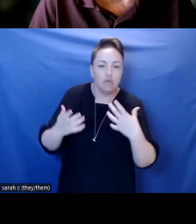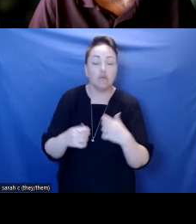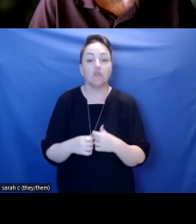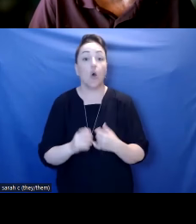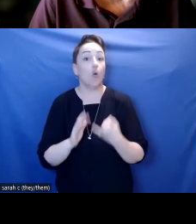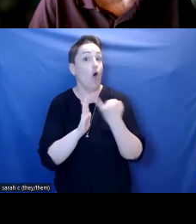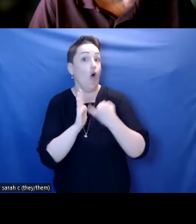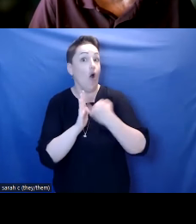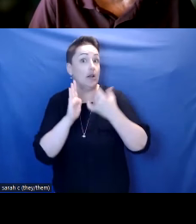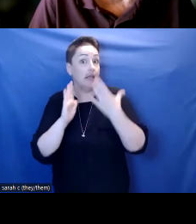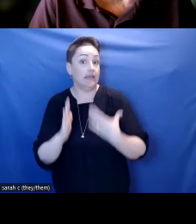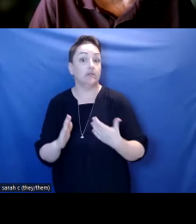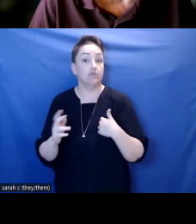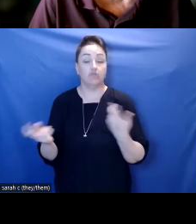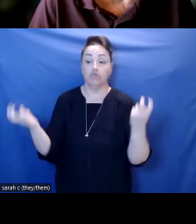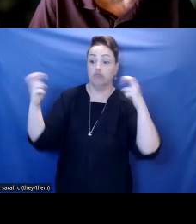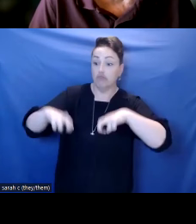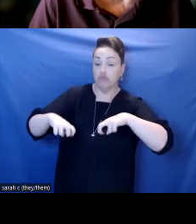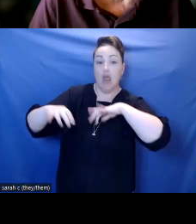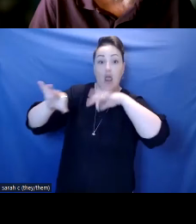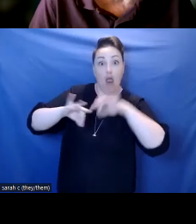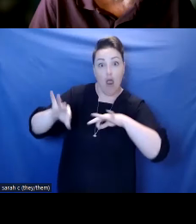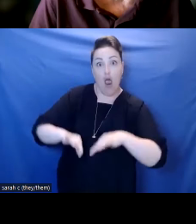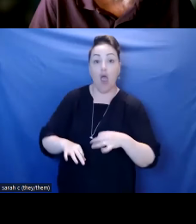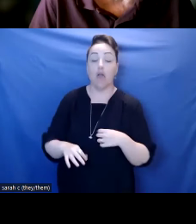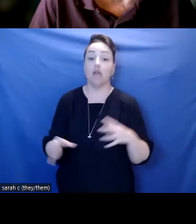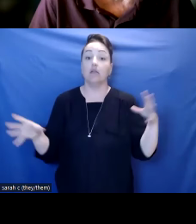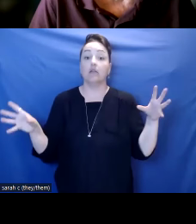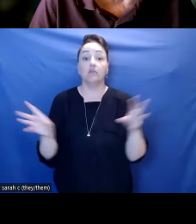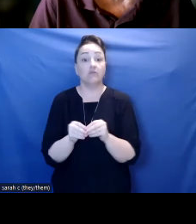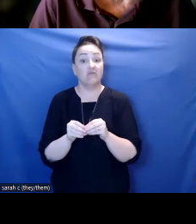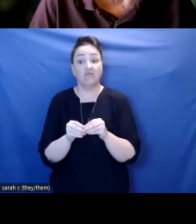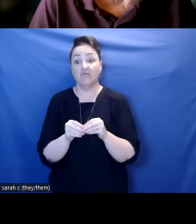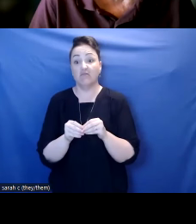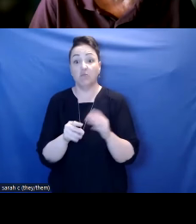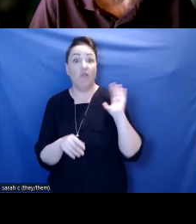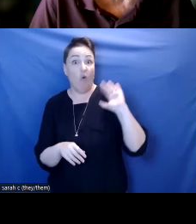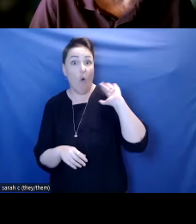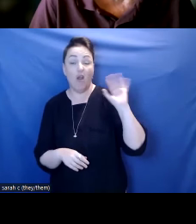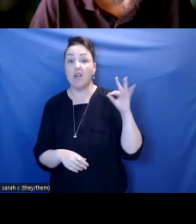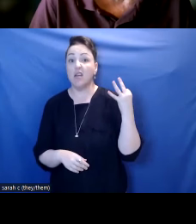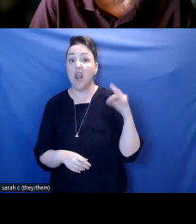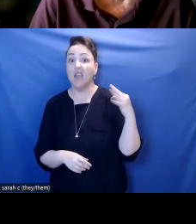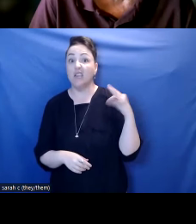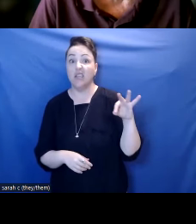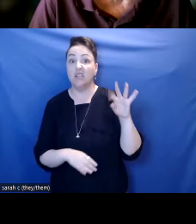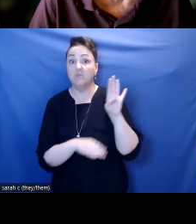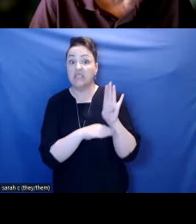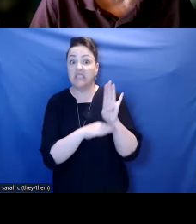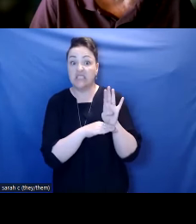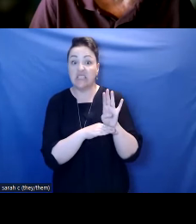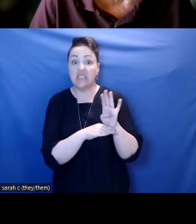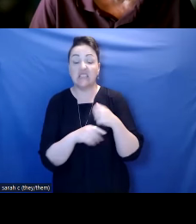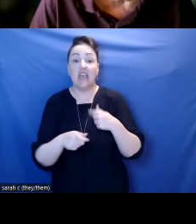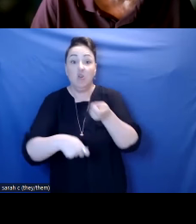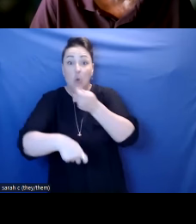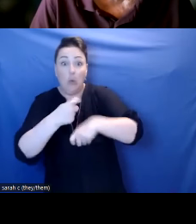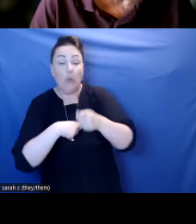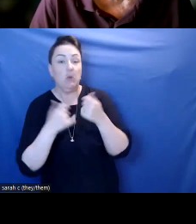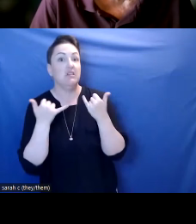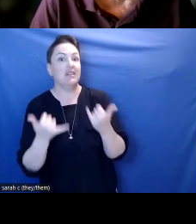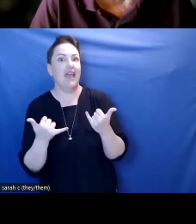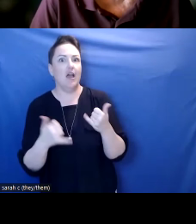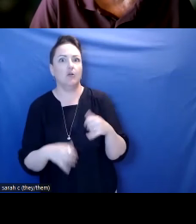from 19 businesses now to something like 85 or 90 businesses in this reconfiguration to make